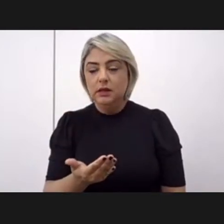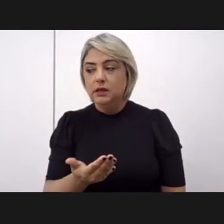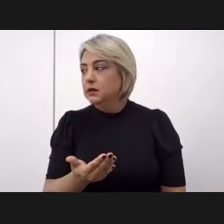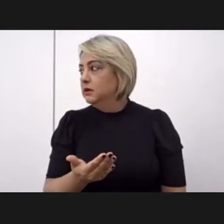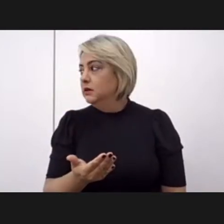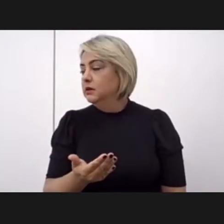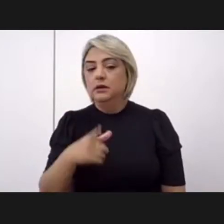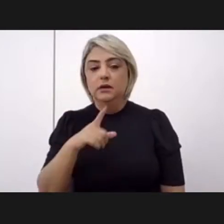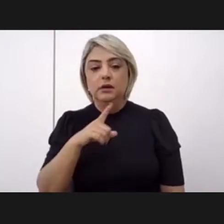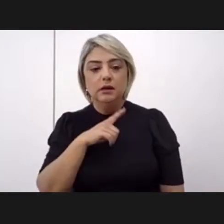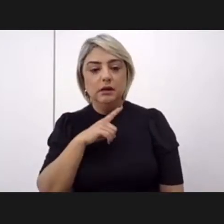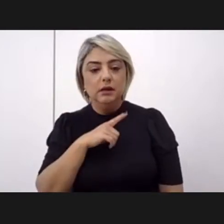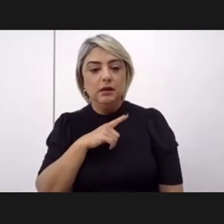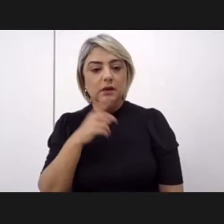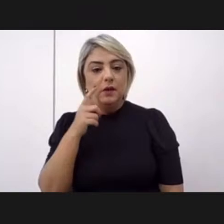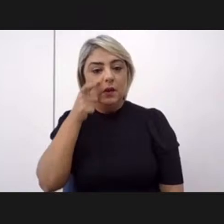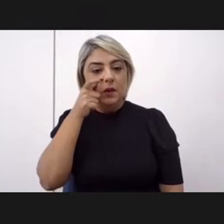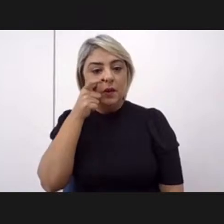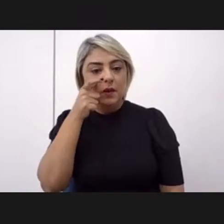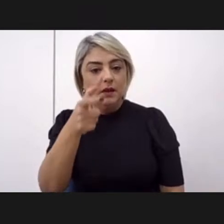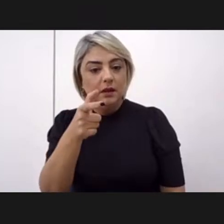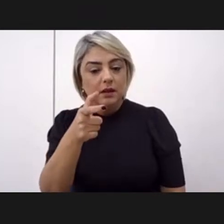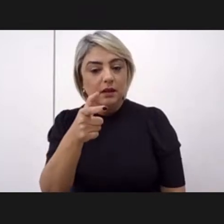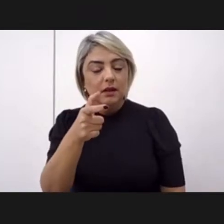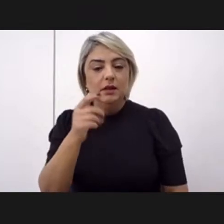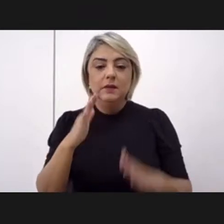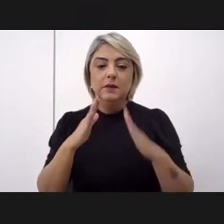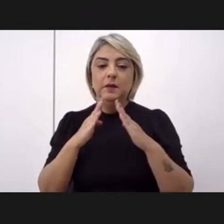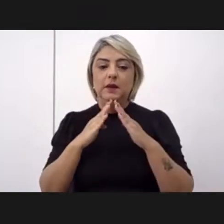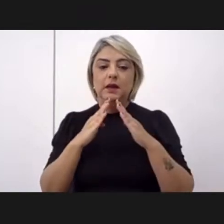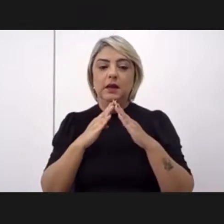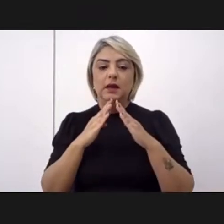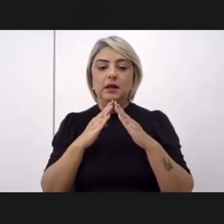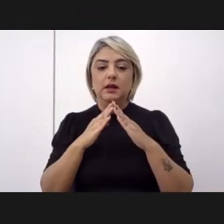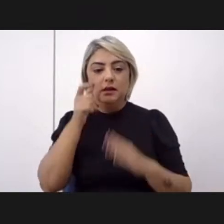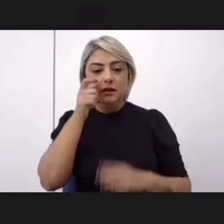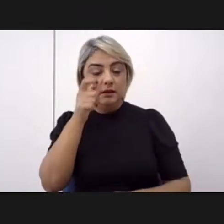home. We have now more than